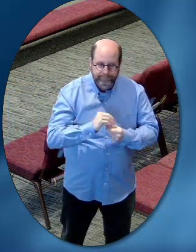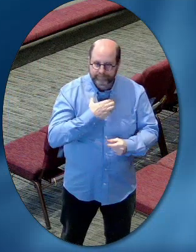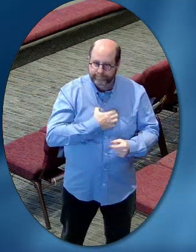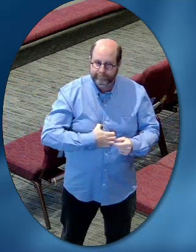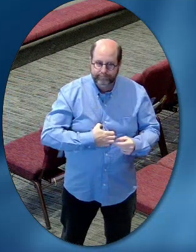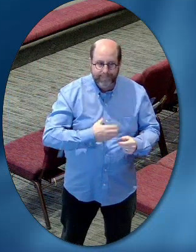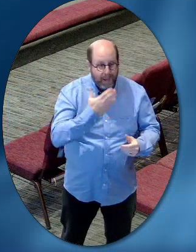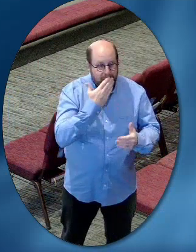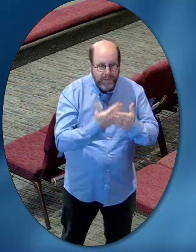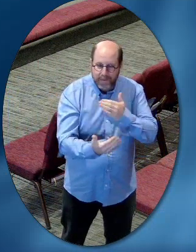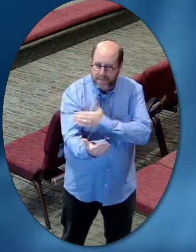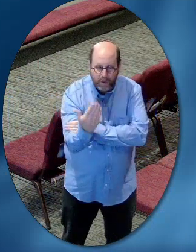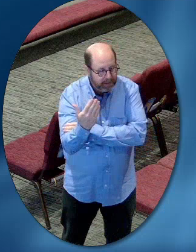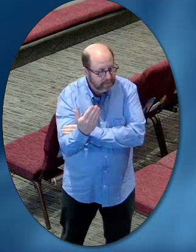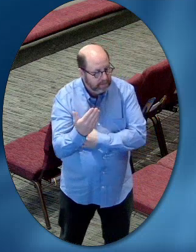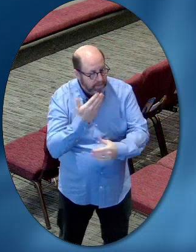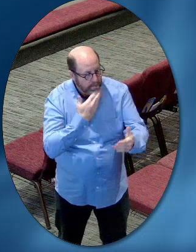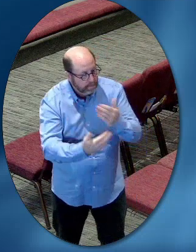Good morning.